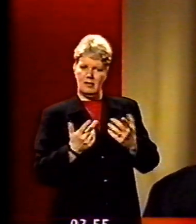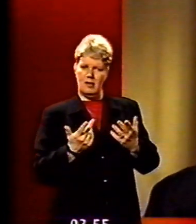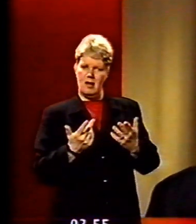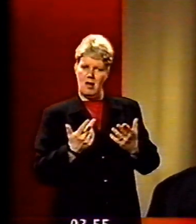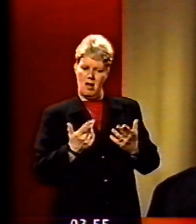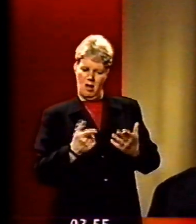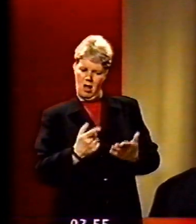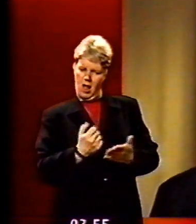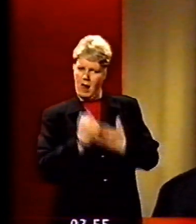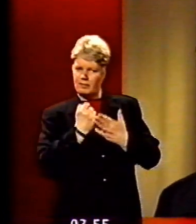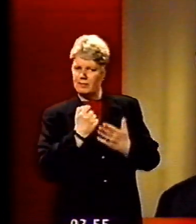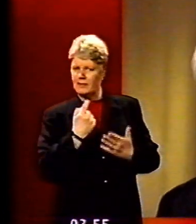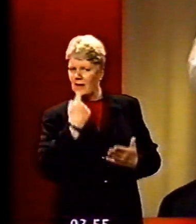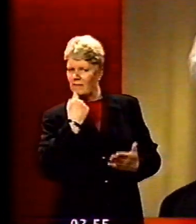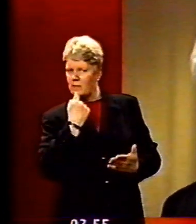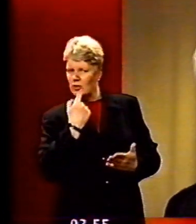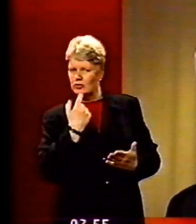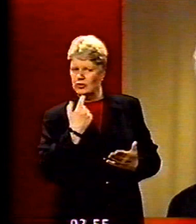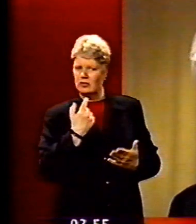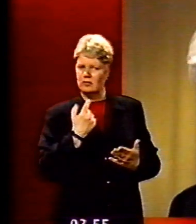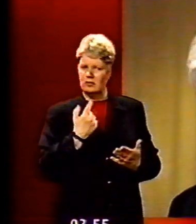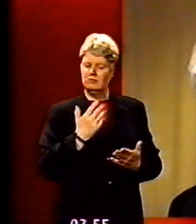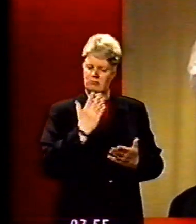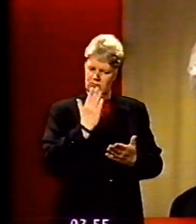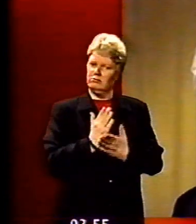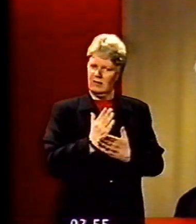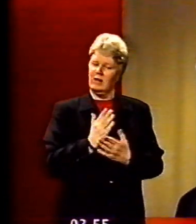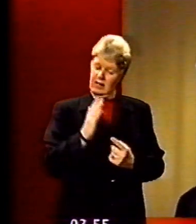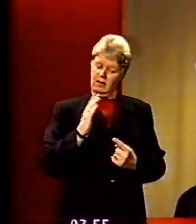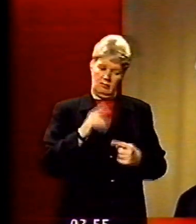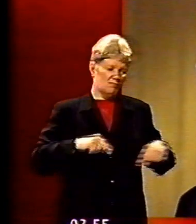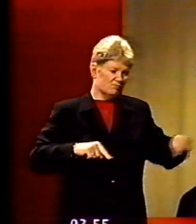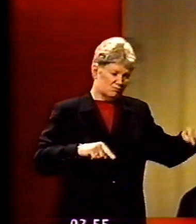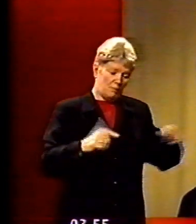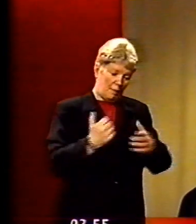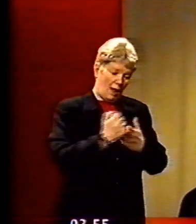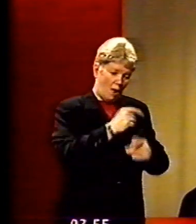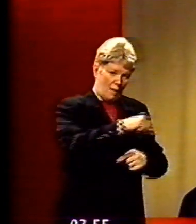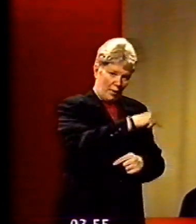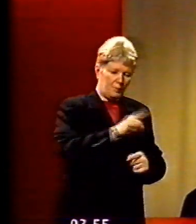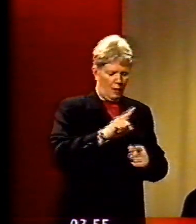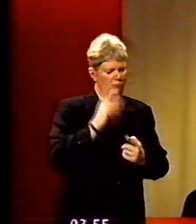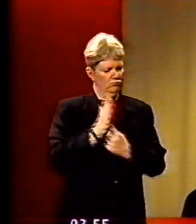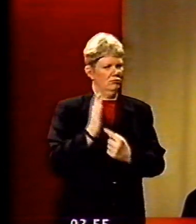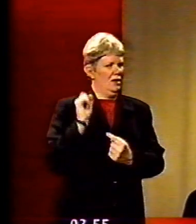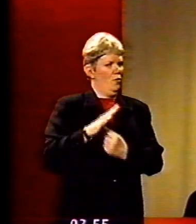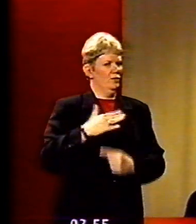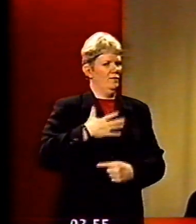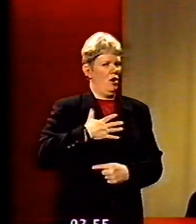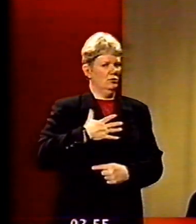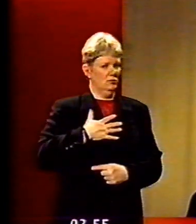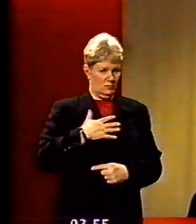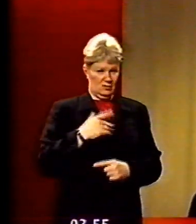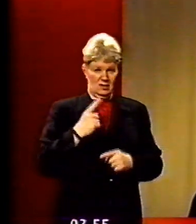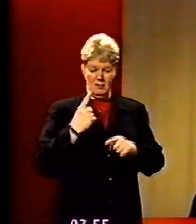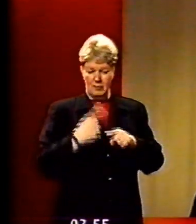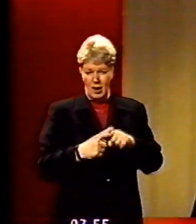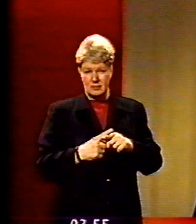think they may be helpful in some other cases, but certainly they're very important for us. And of course, these processes